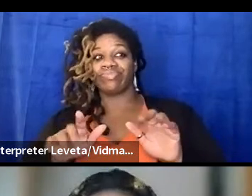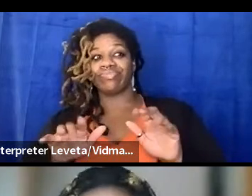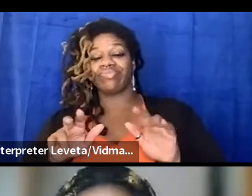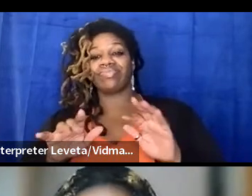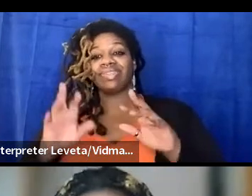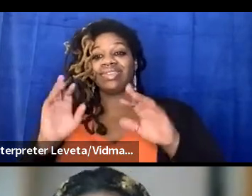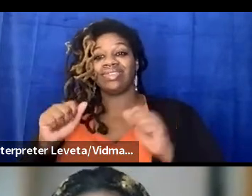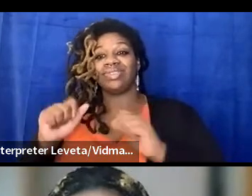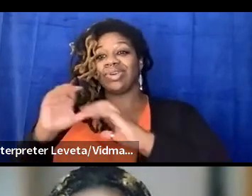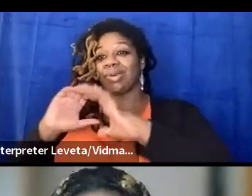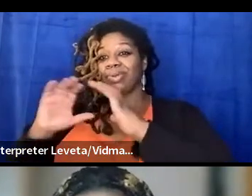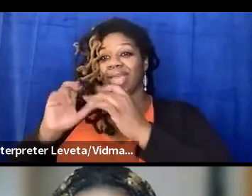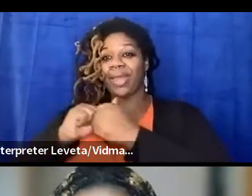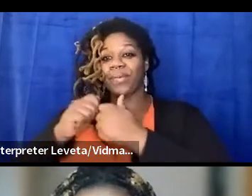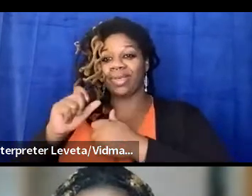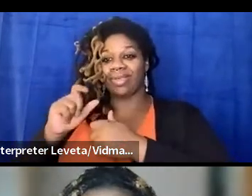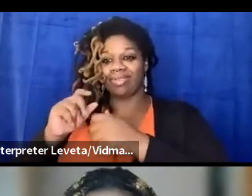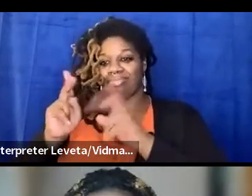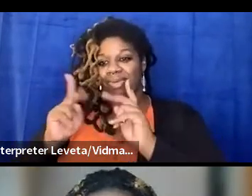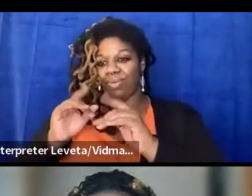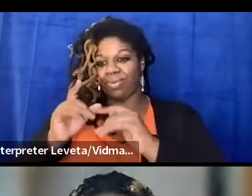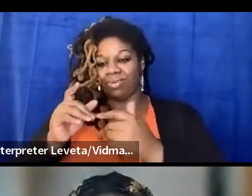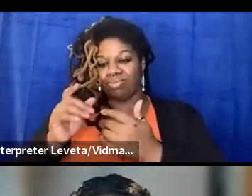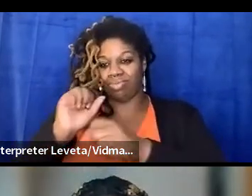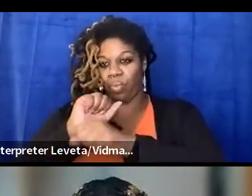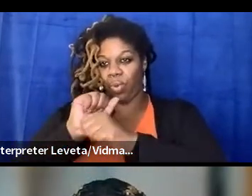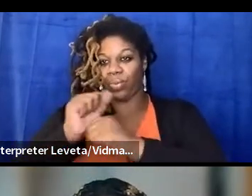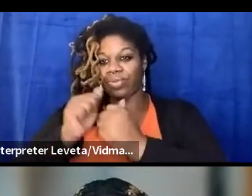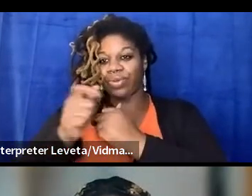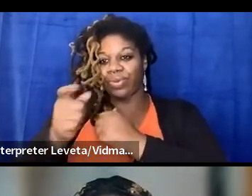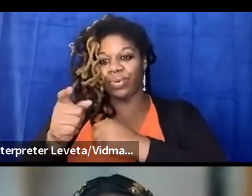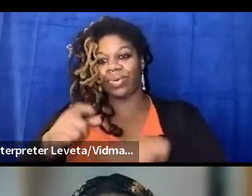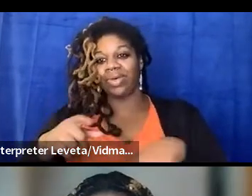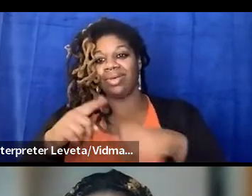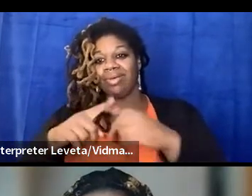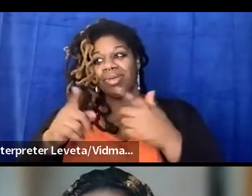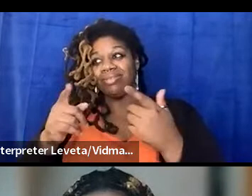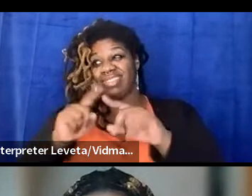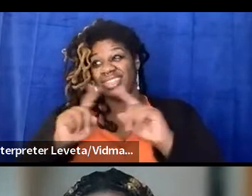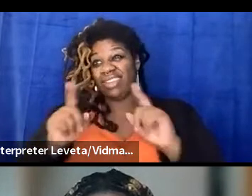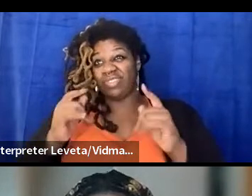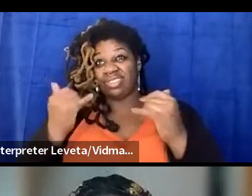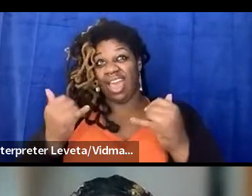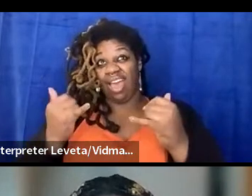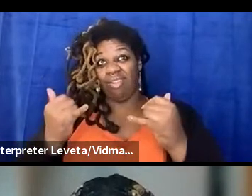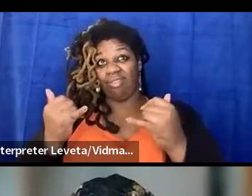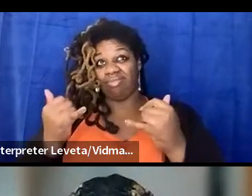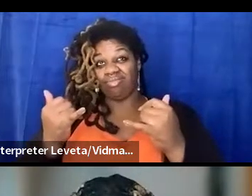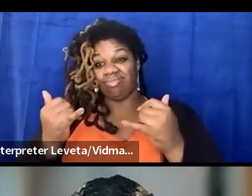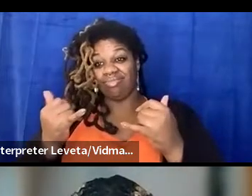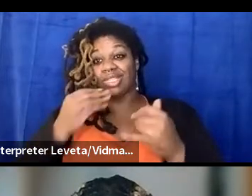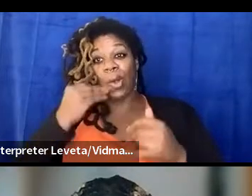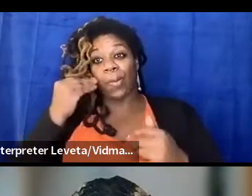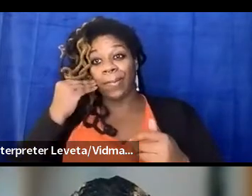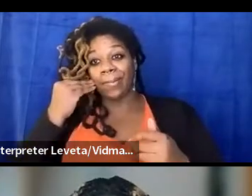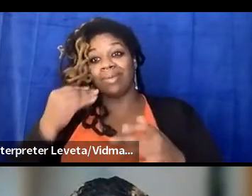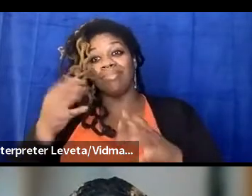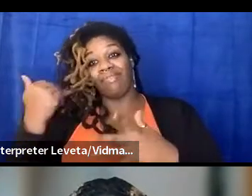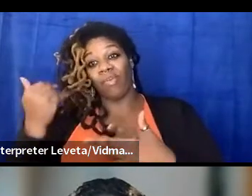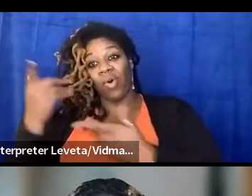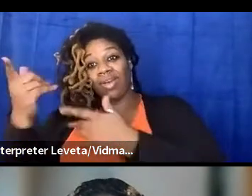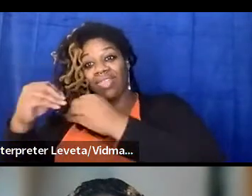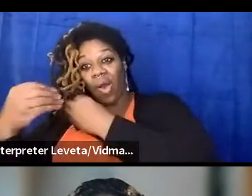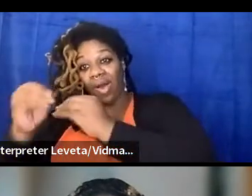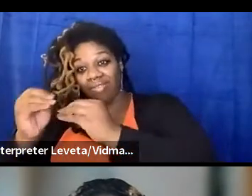communicate with your coworkers. So honestly, the only difference post-COVID is that I did it at home. So my job didn't really